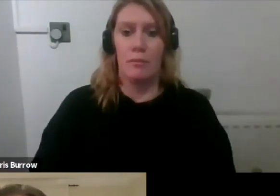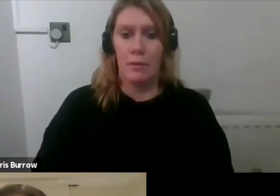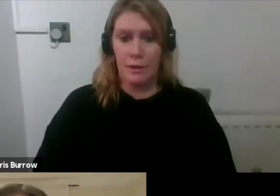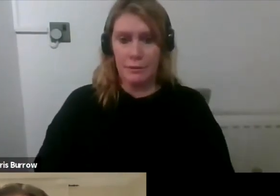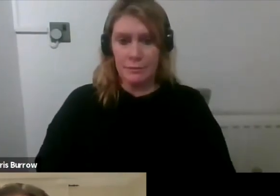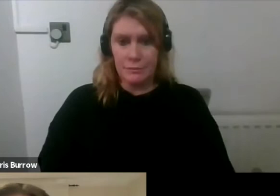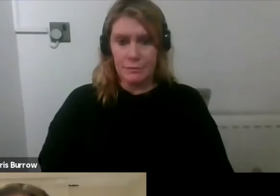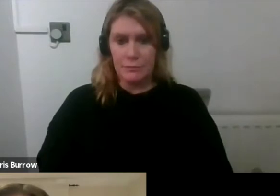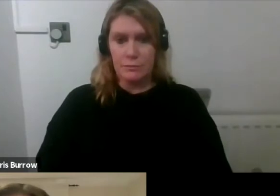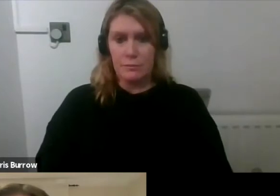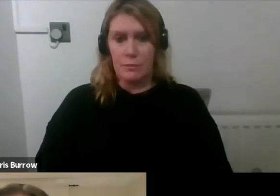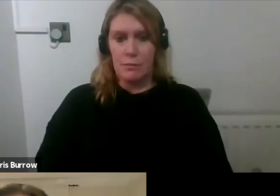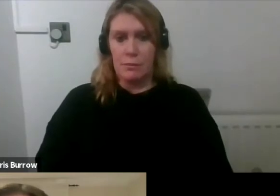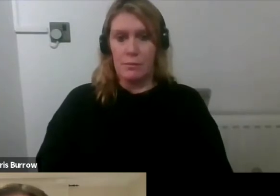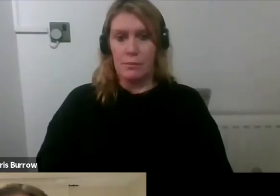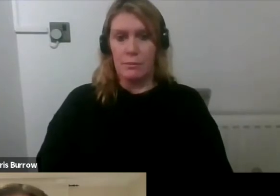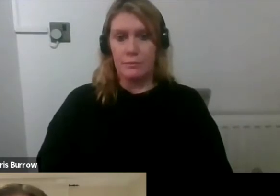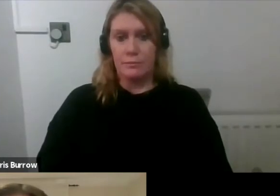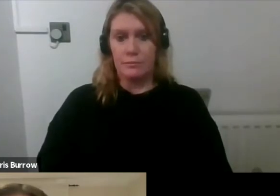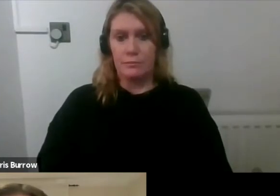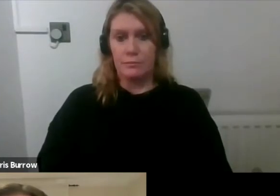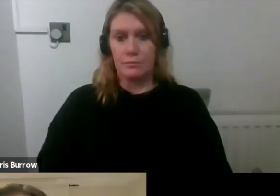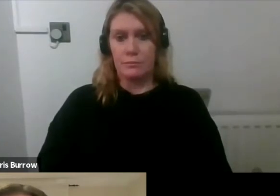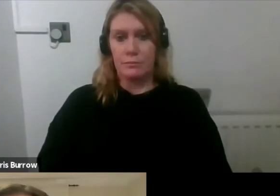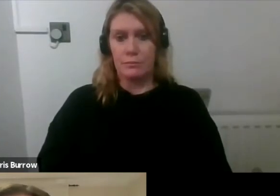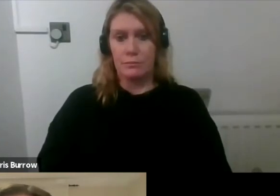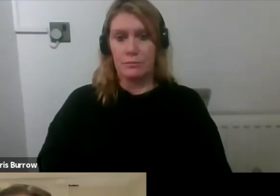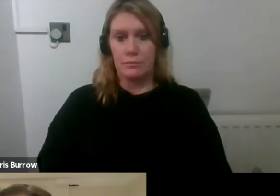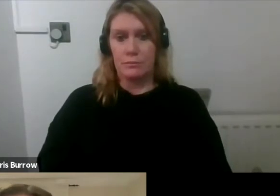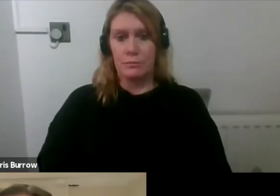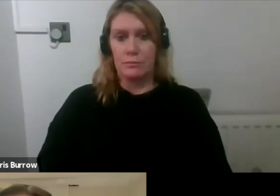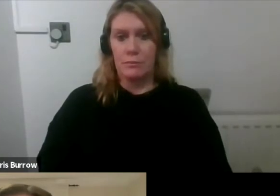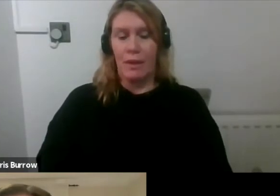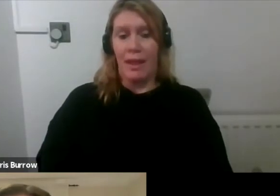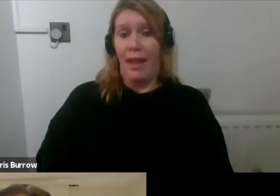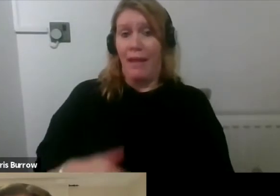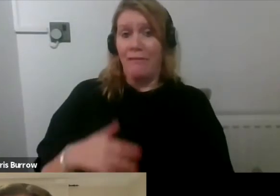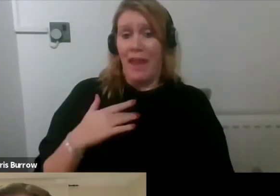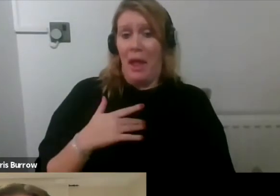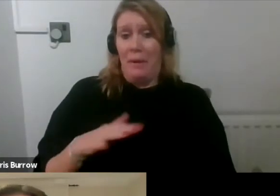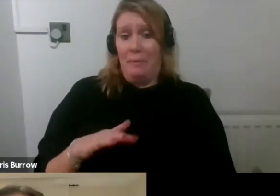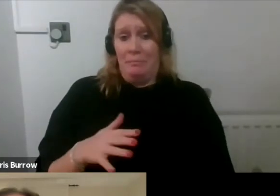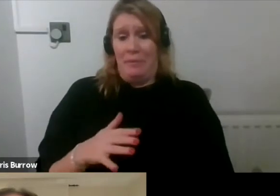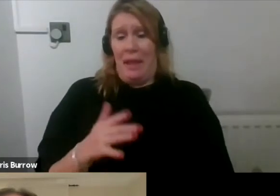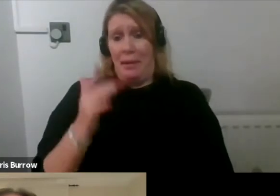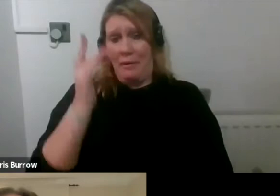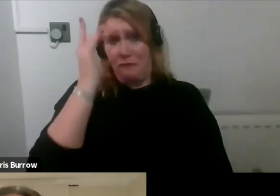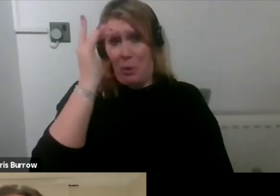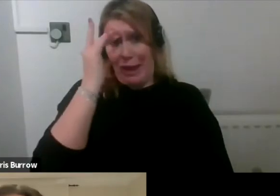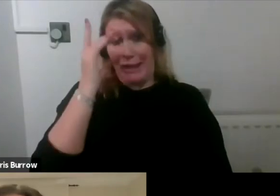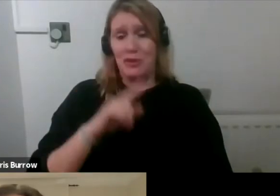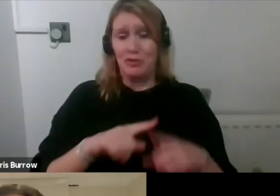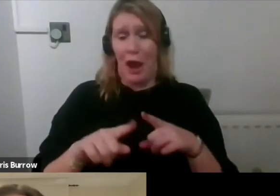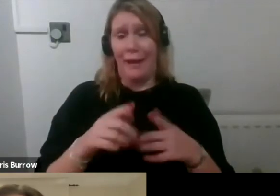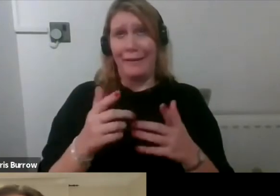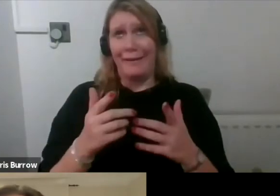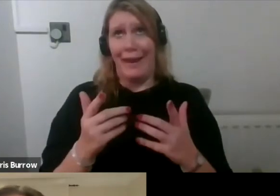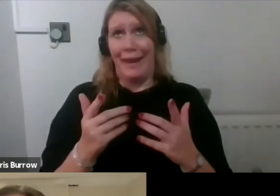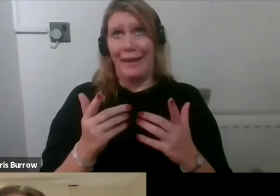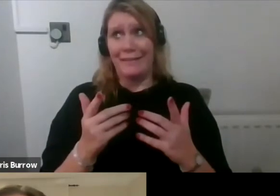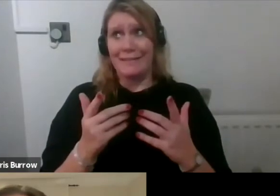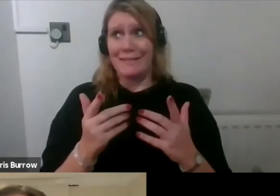because and a lot of people just think it's real anyway. But we went to great lengths to make it seem real,